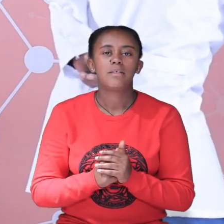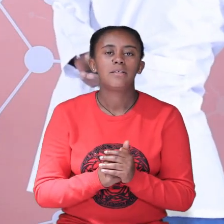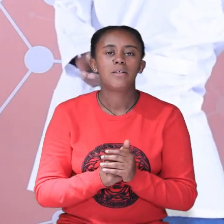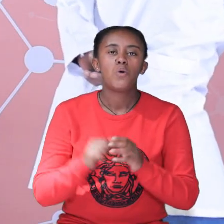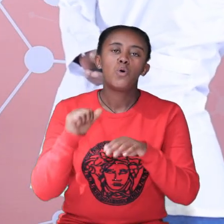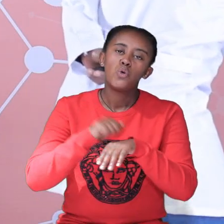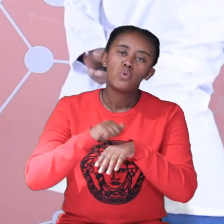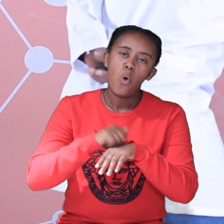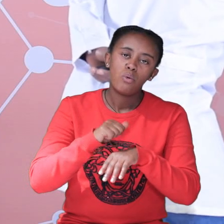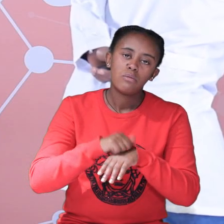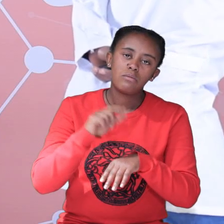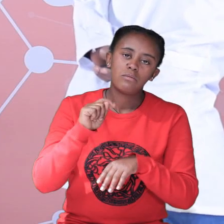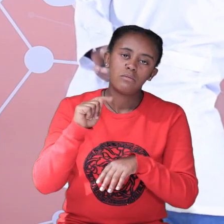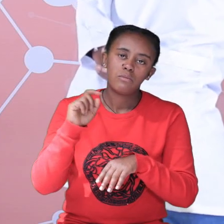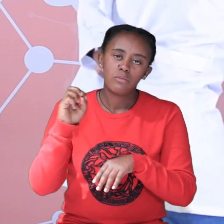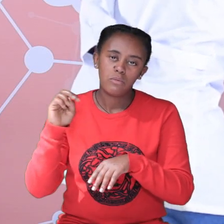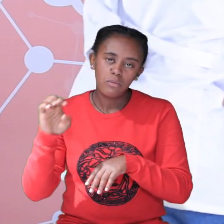stones,